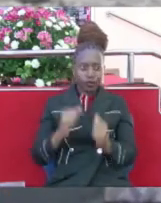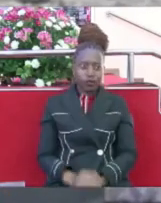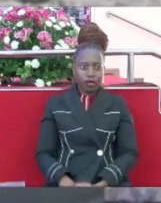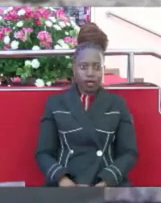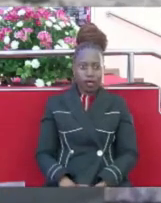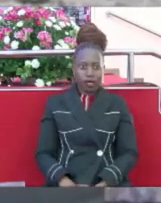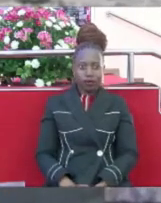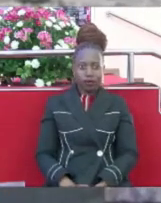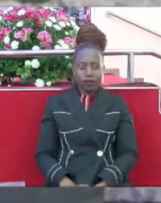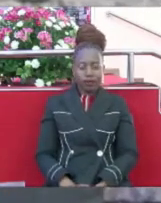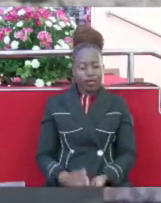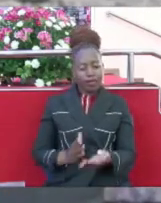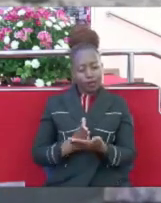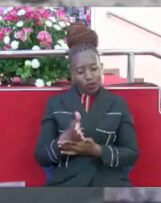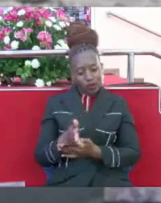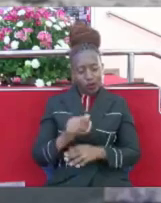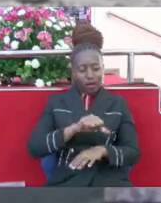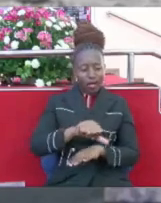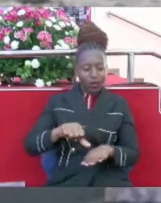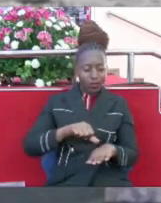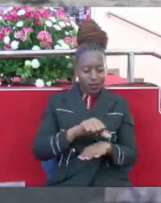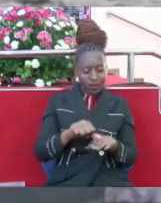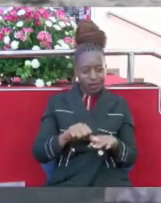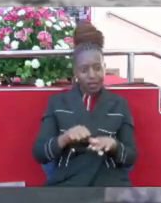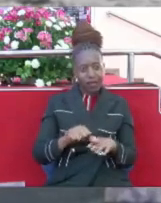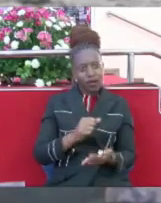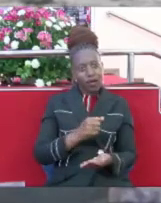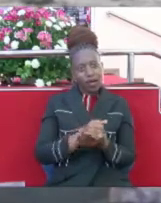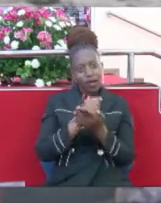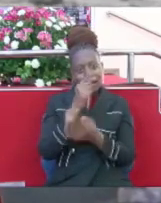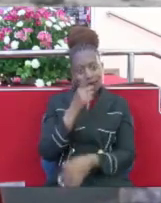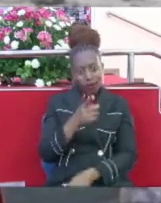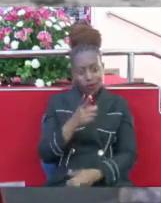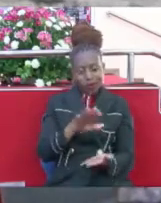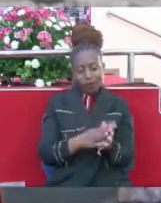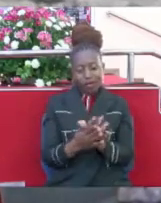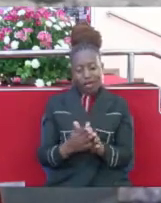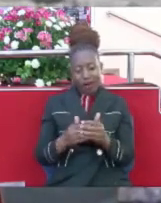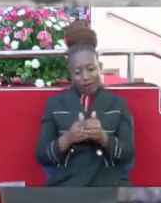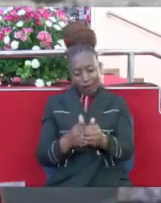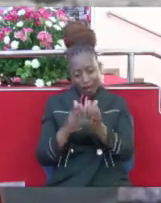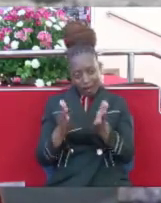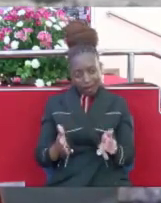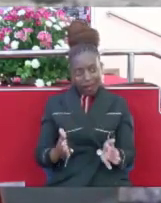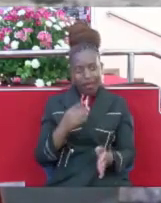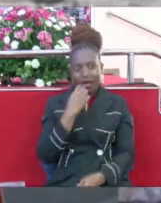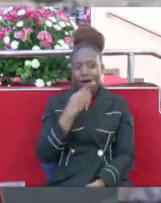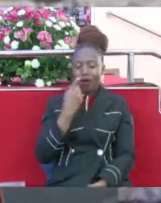It's with that anointing that you'll be able to step up and be the leader that is expected in our